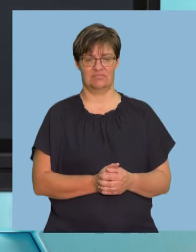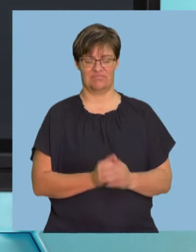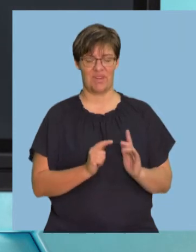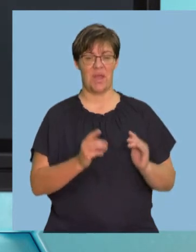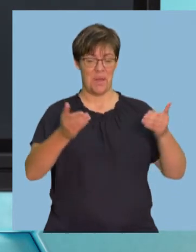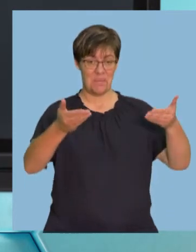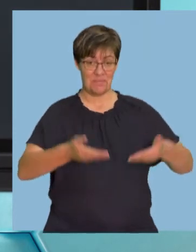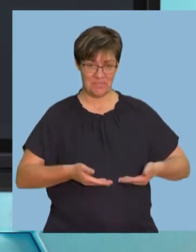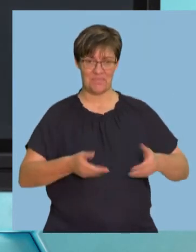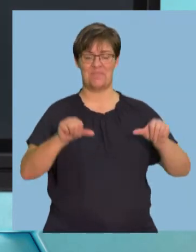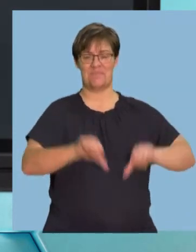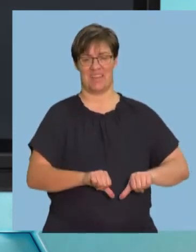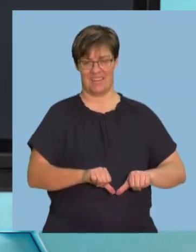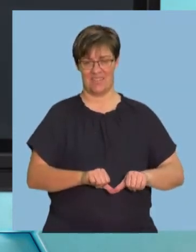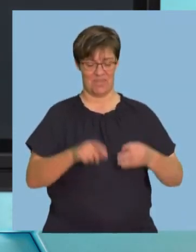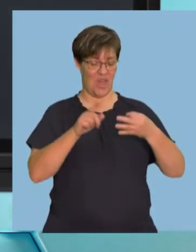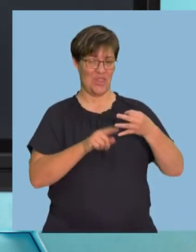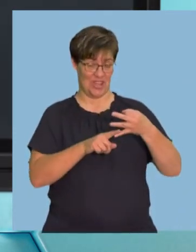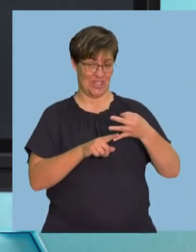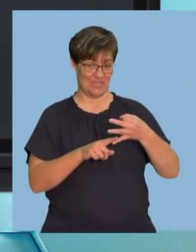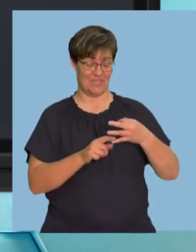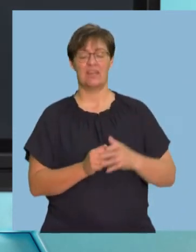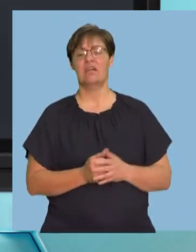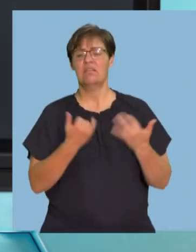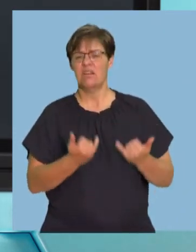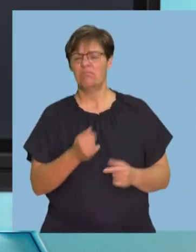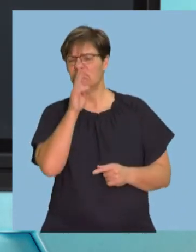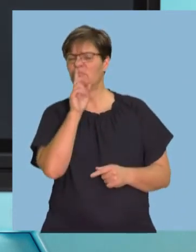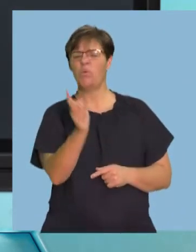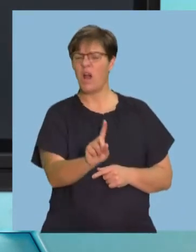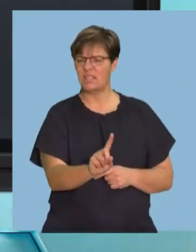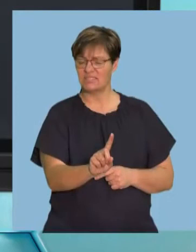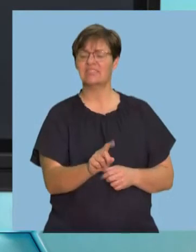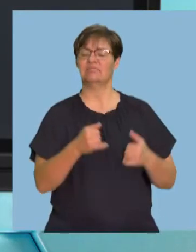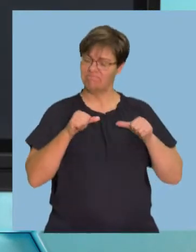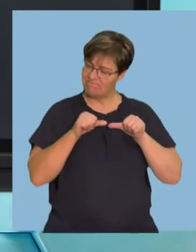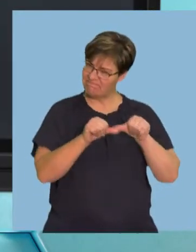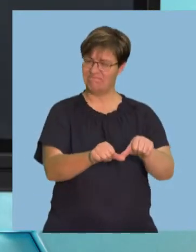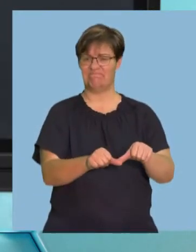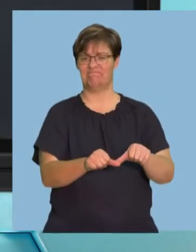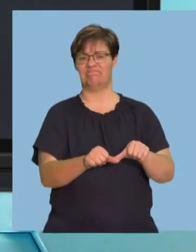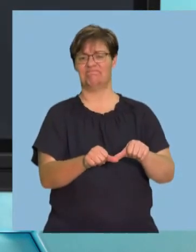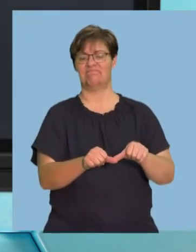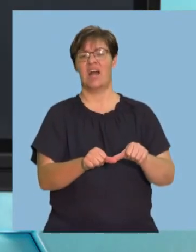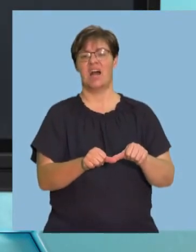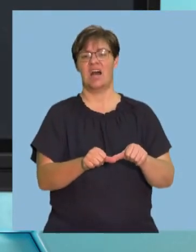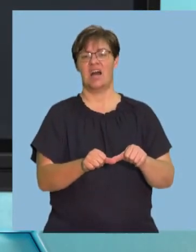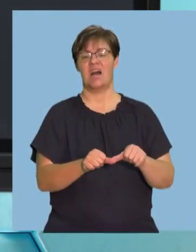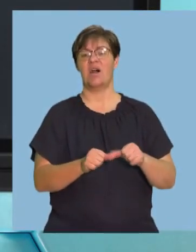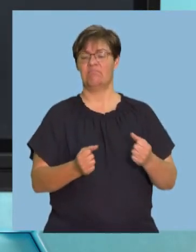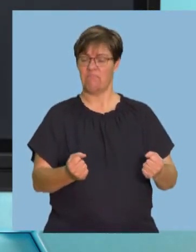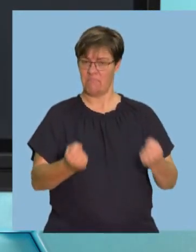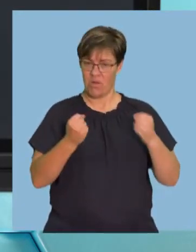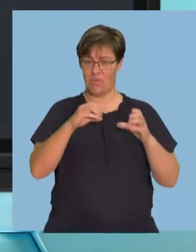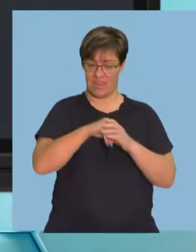Welcome back to our third and final segment. We're still looking at power in circuits. So now we've managed to look at a scenario where we've